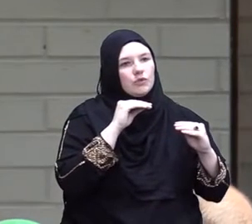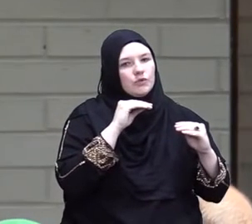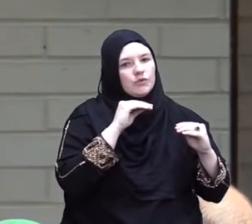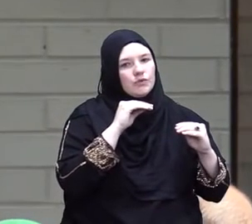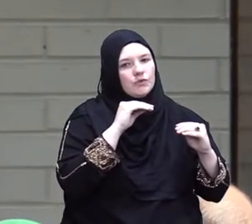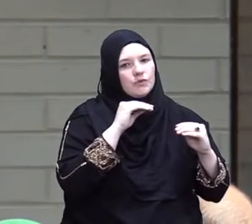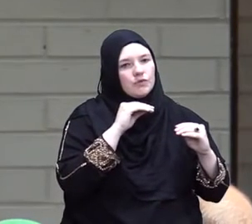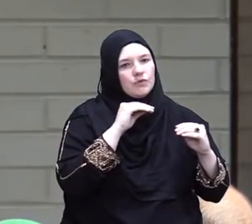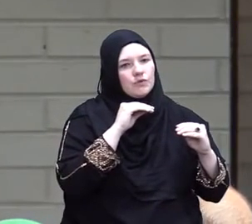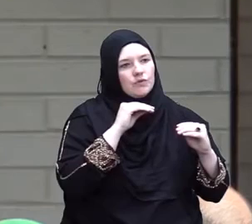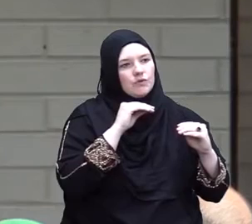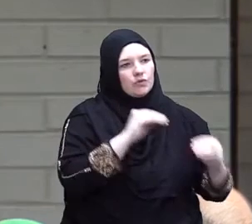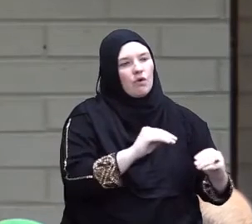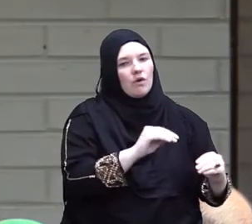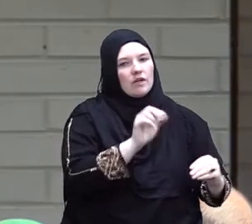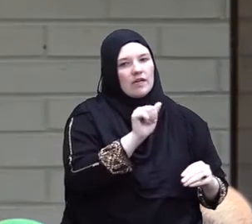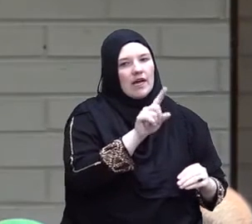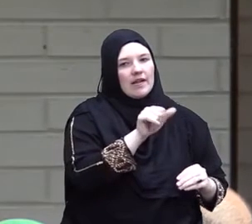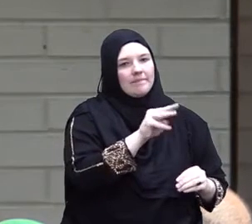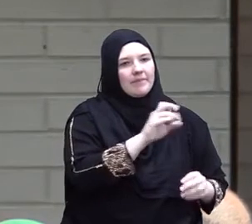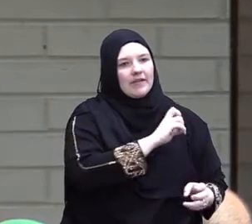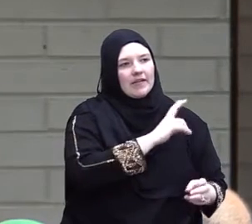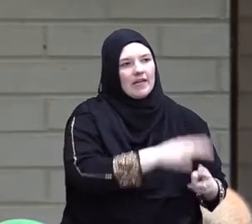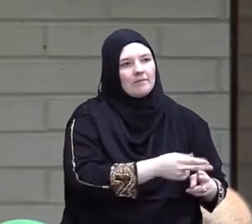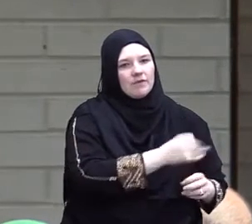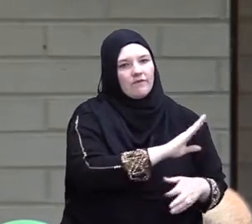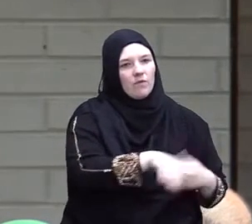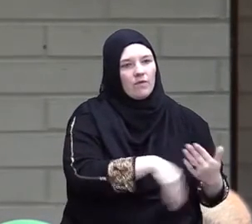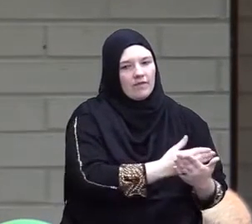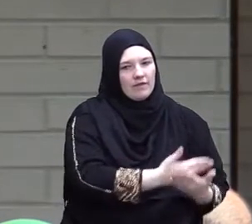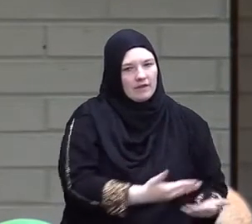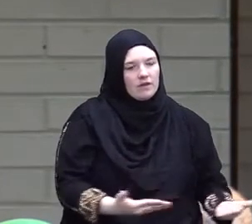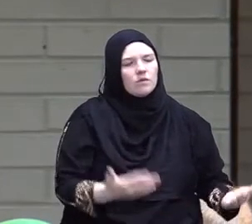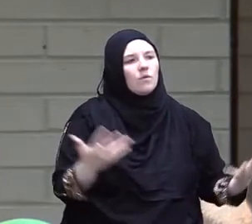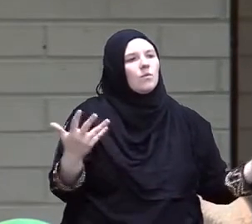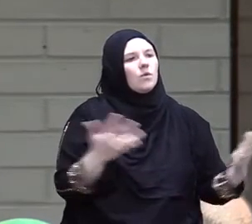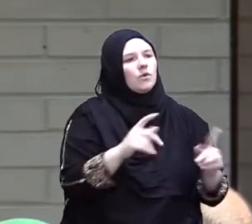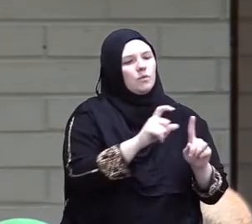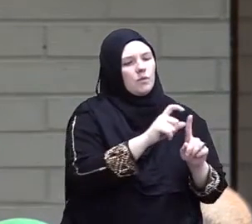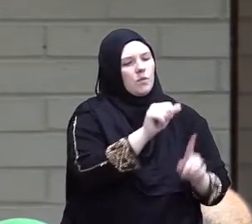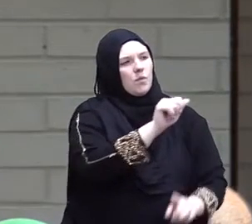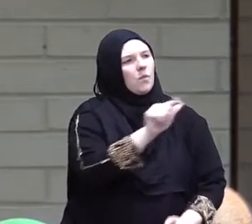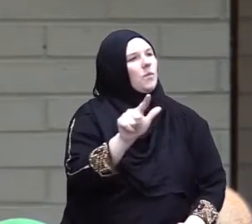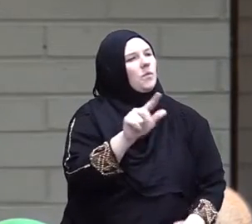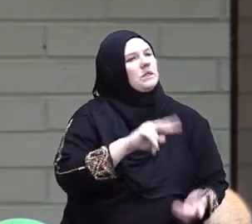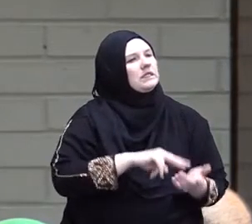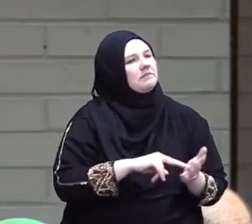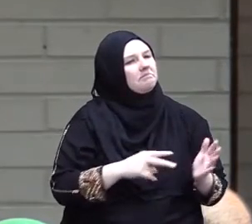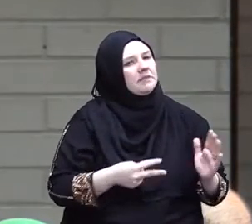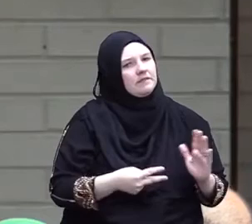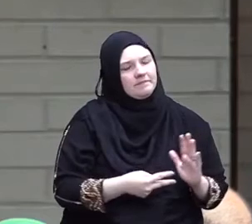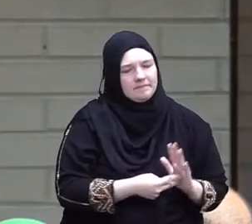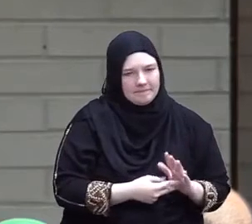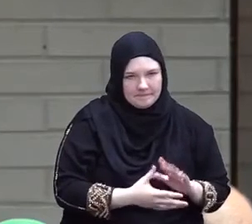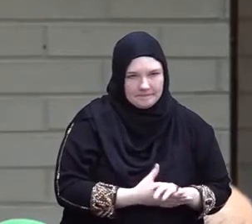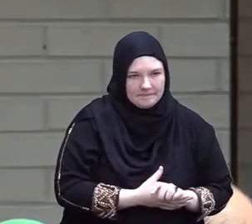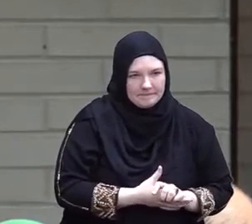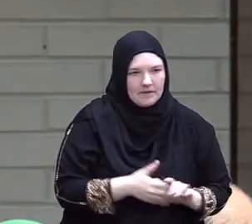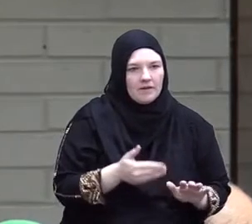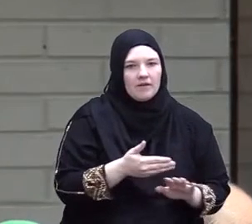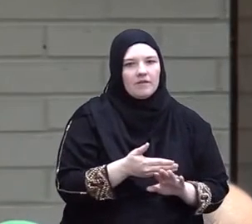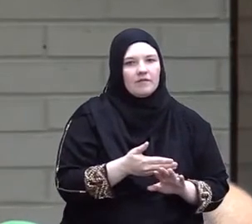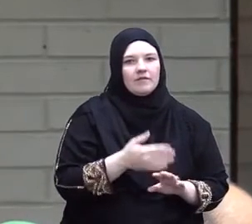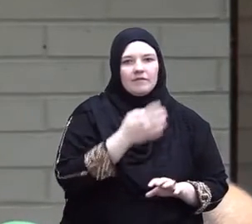names of all things. What does the word all here mean? Before